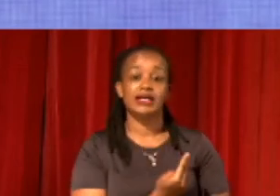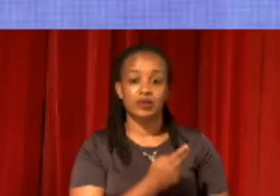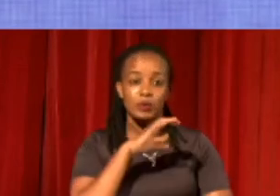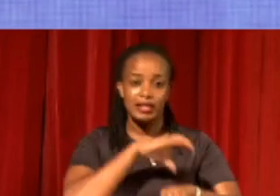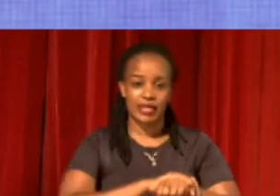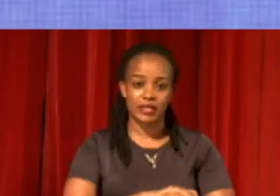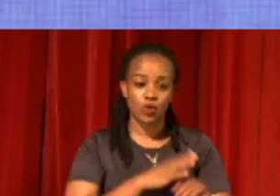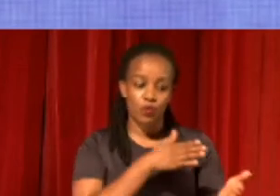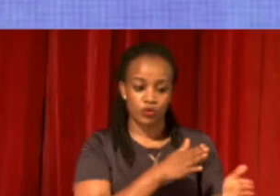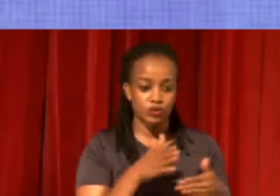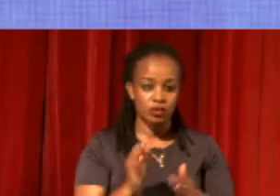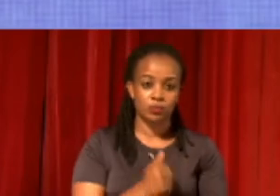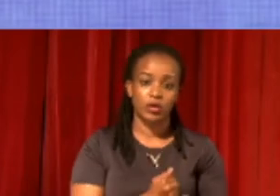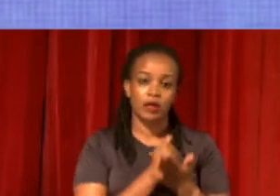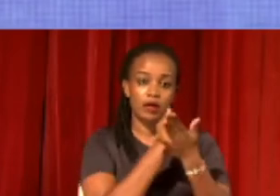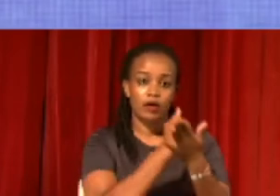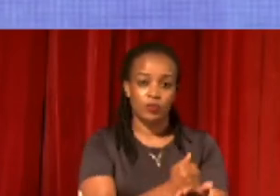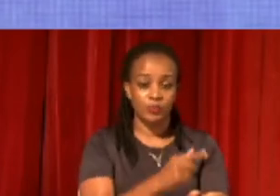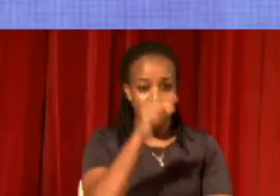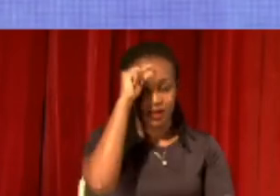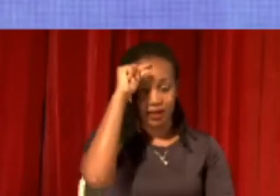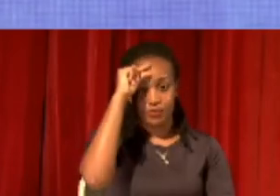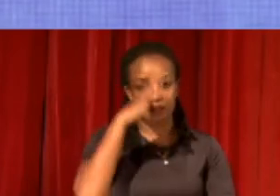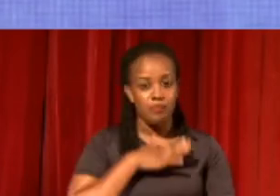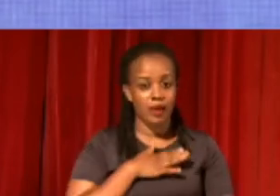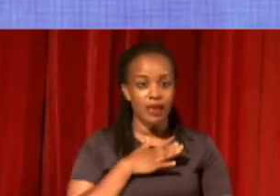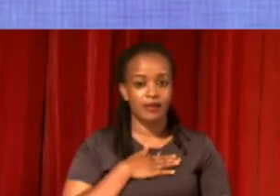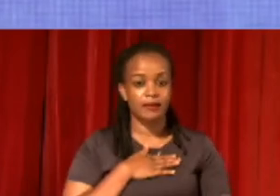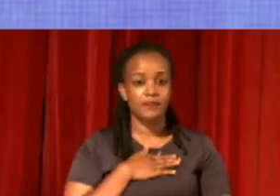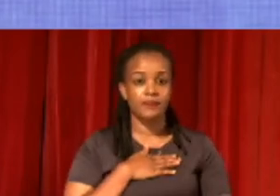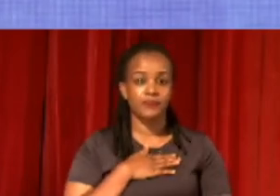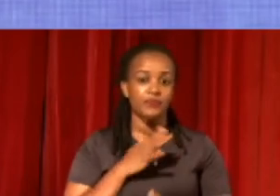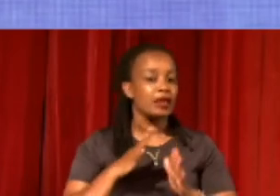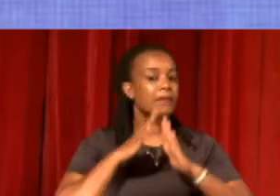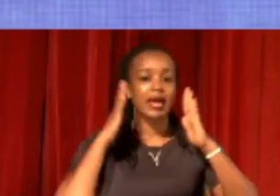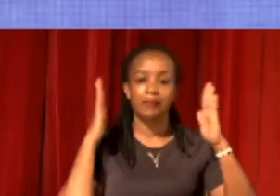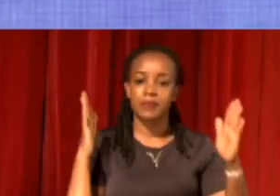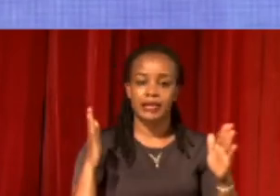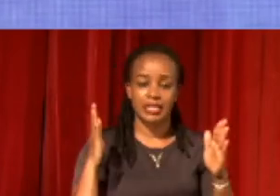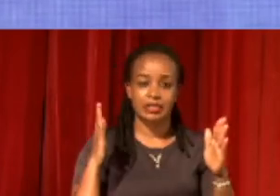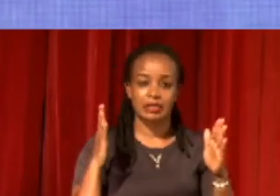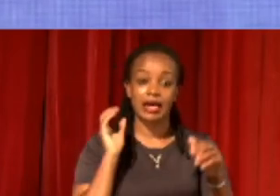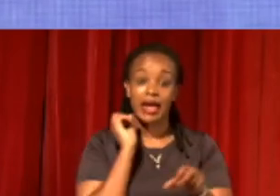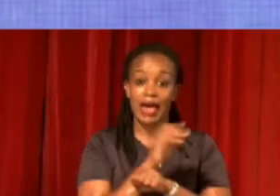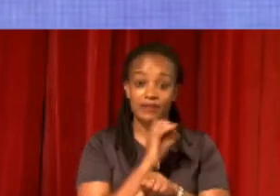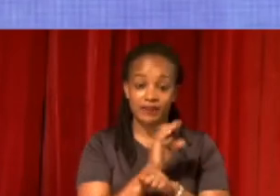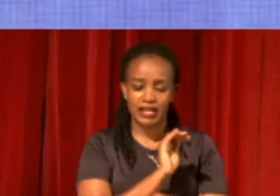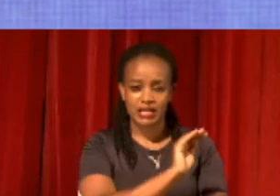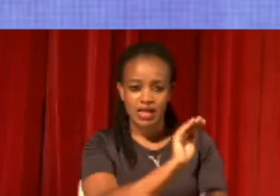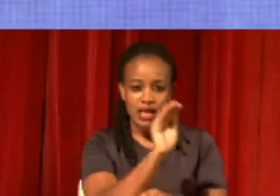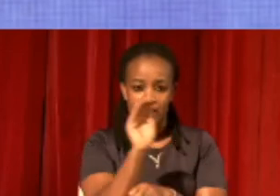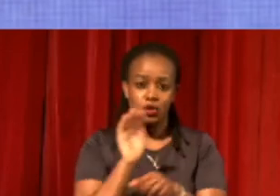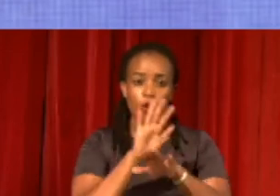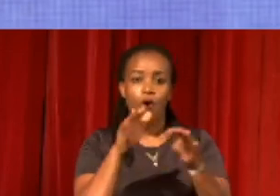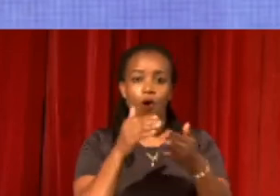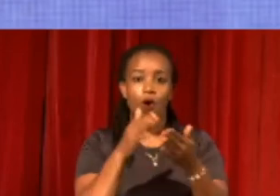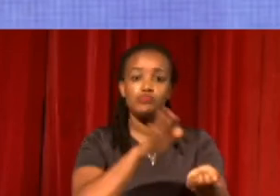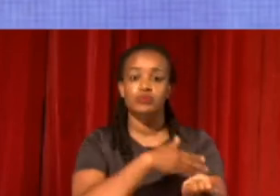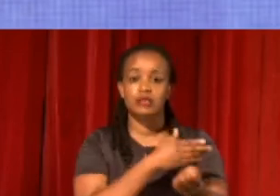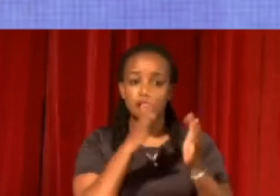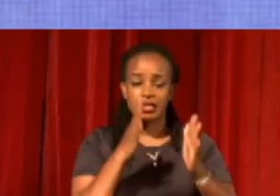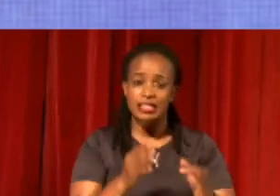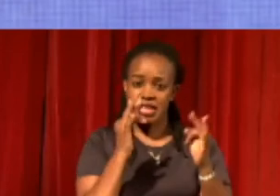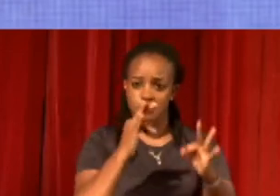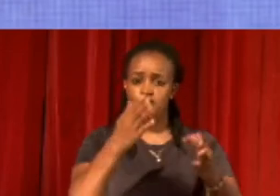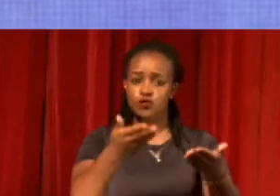government. My biggest nini would be, I would urge all the artists, anybody who gets this money, please